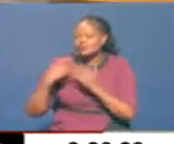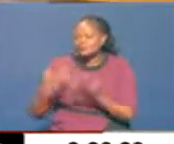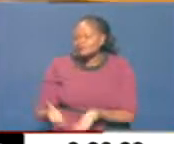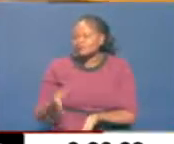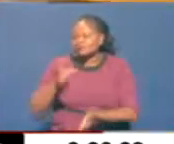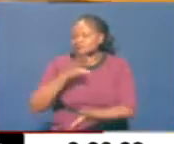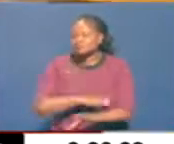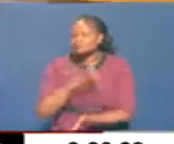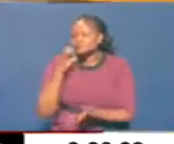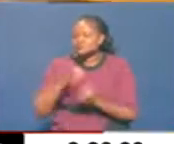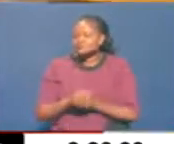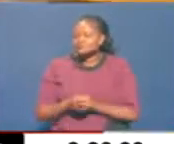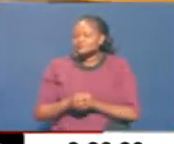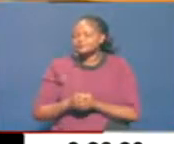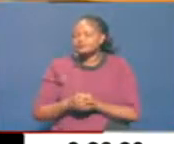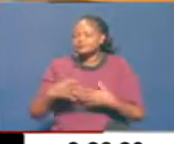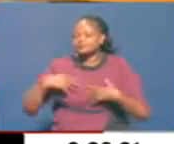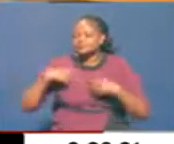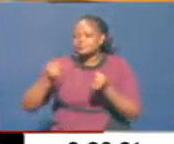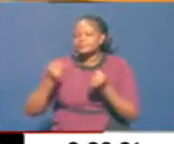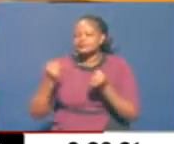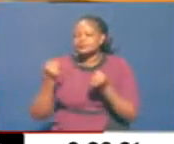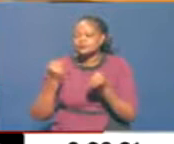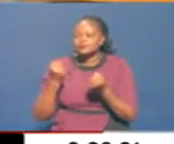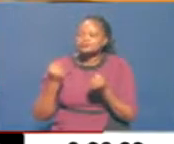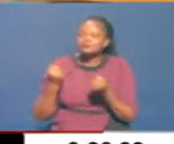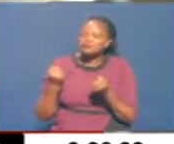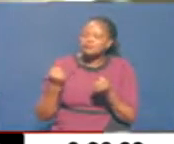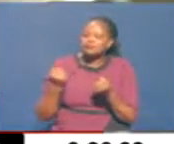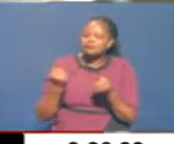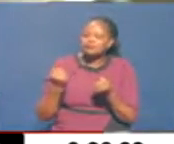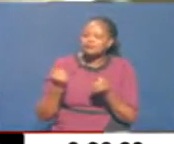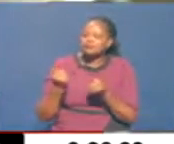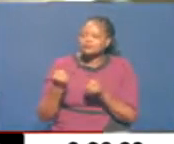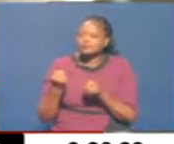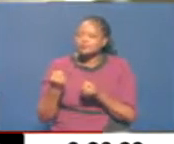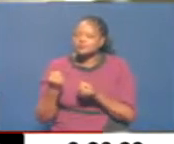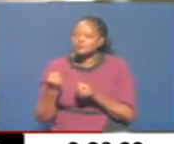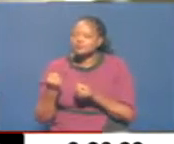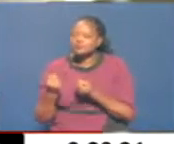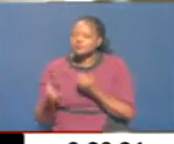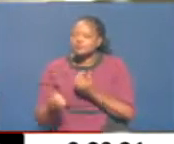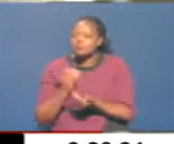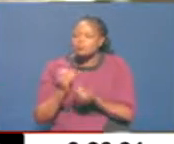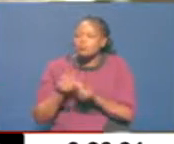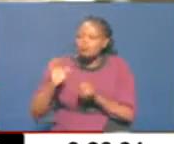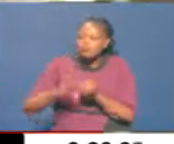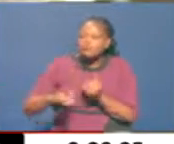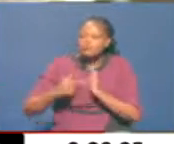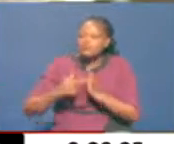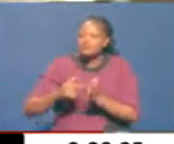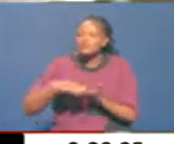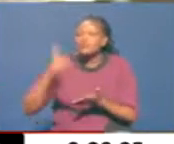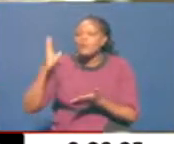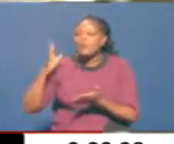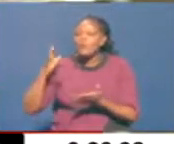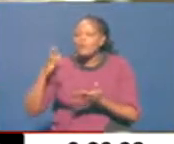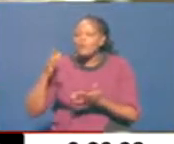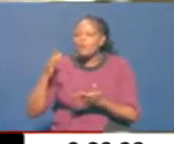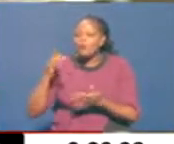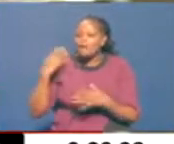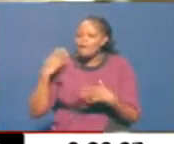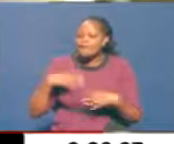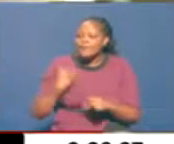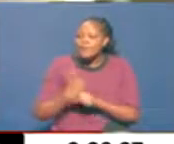capacities of our health facilities to deliver services. I think one key element is that we have more healthcare workers working in the